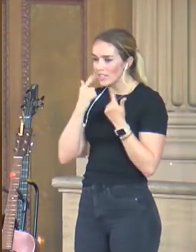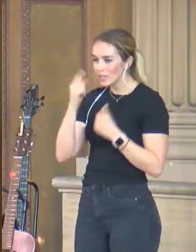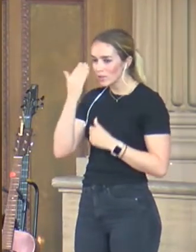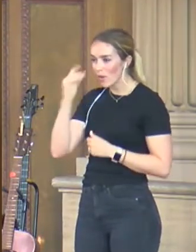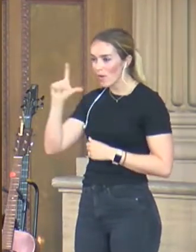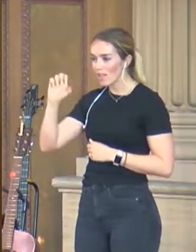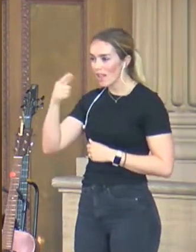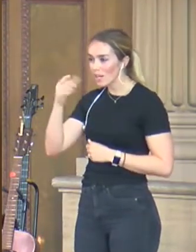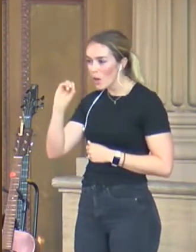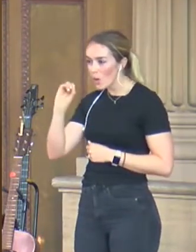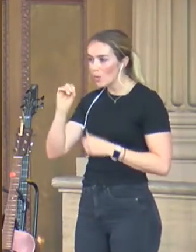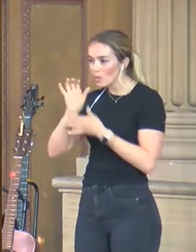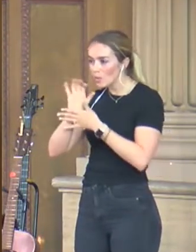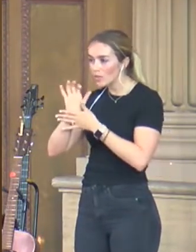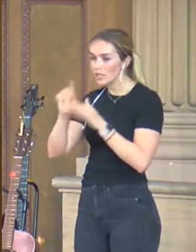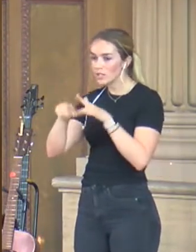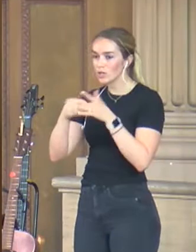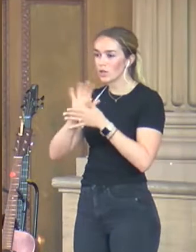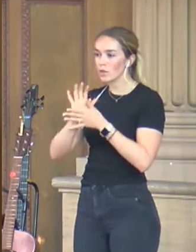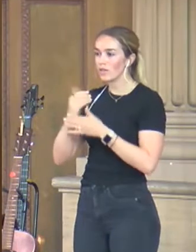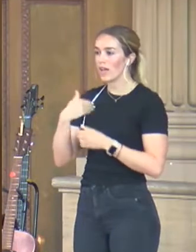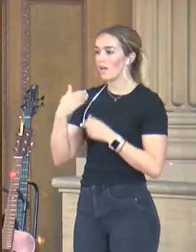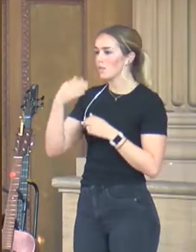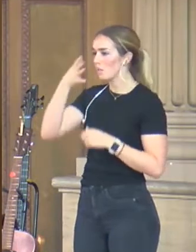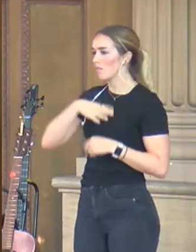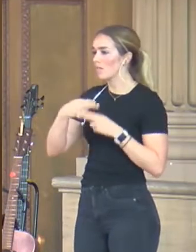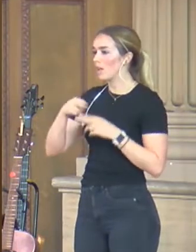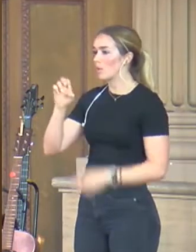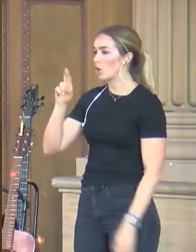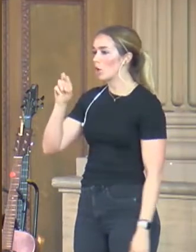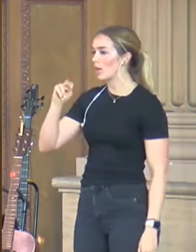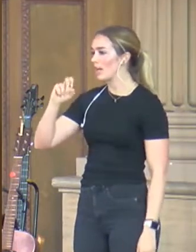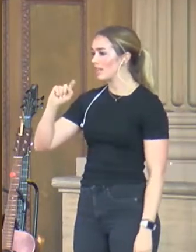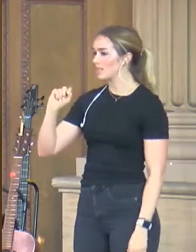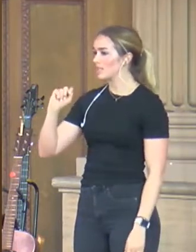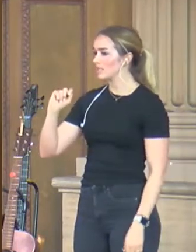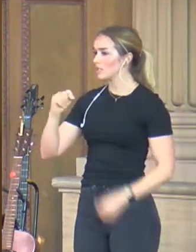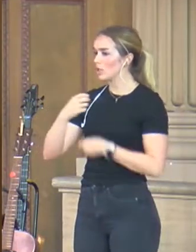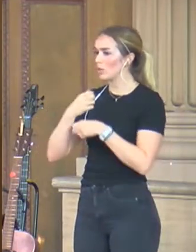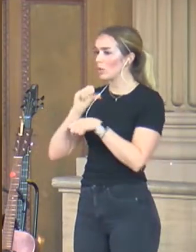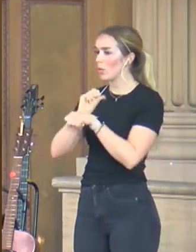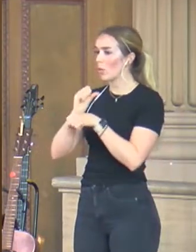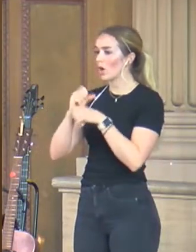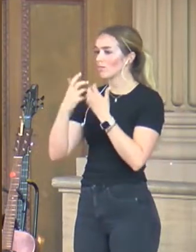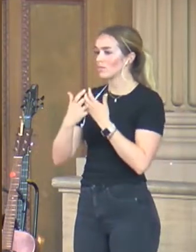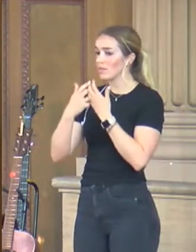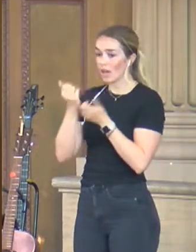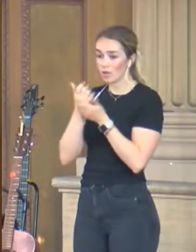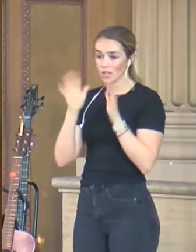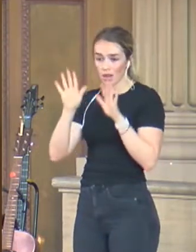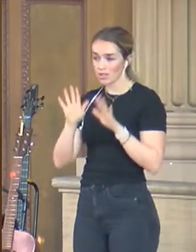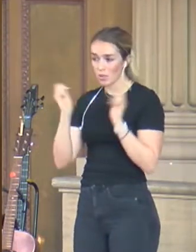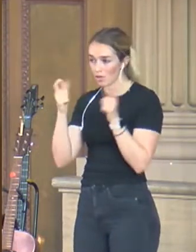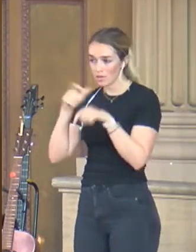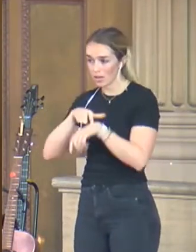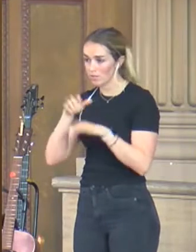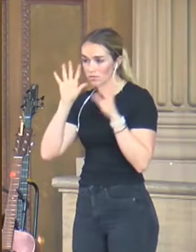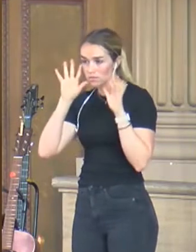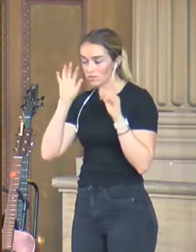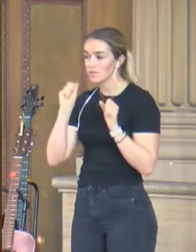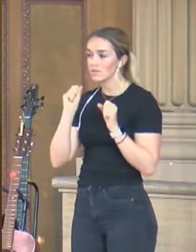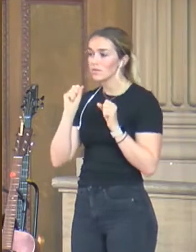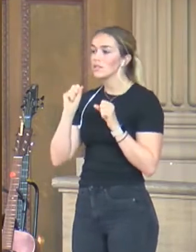And at the beginning of that movie, there's this character, Ernest, who's voiced by Chris Pratt. And he's a worker at a factory where the theme song is Everything is Awesome. And everybody